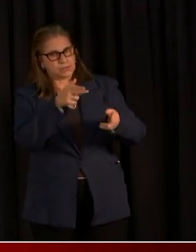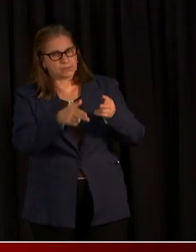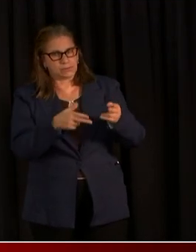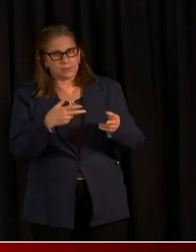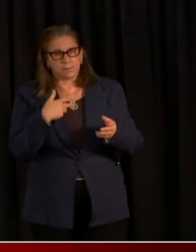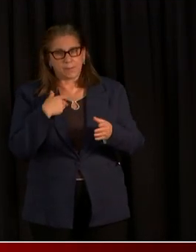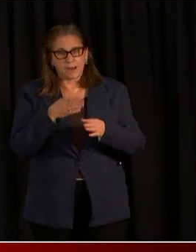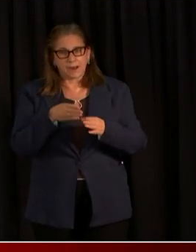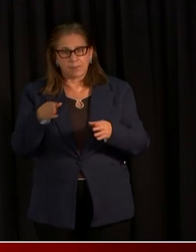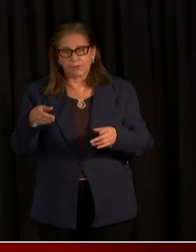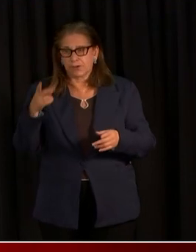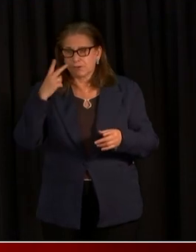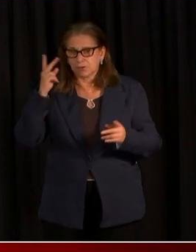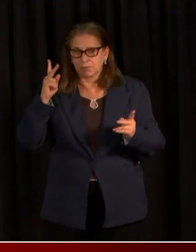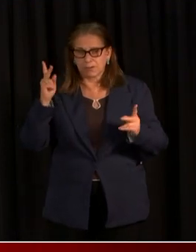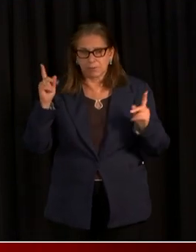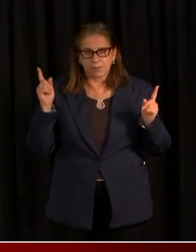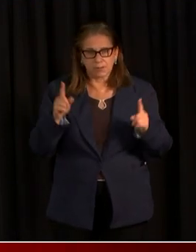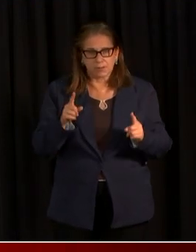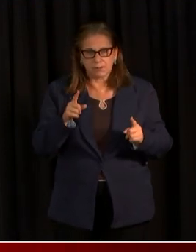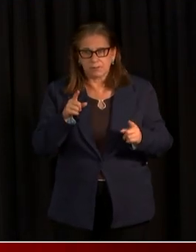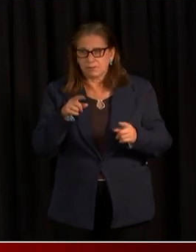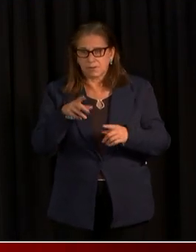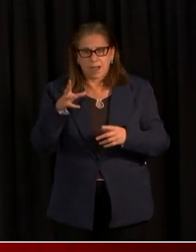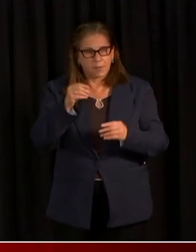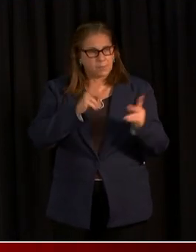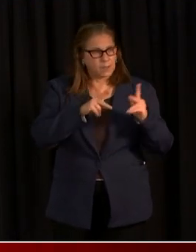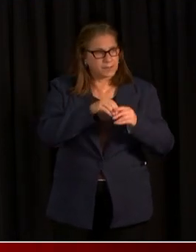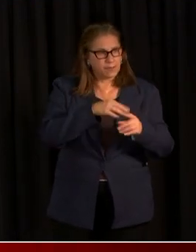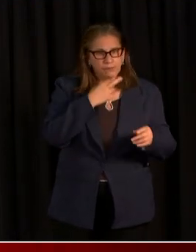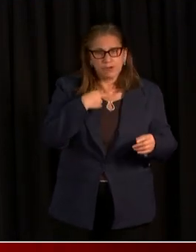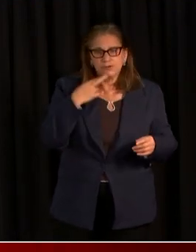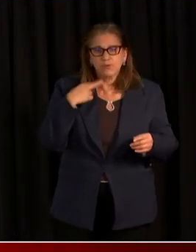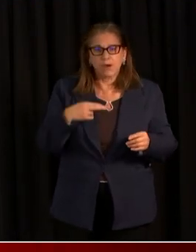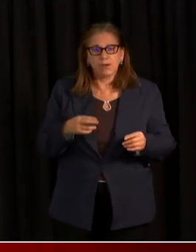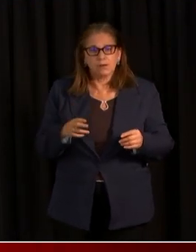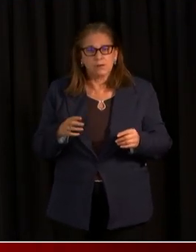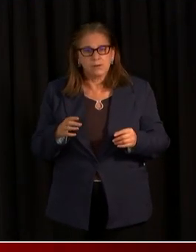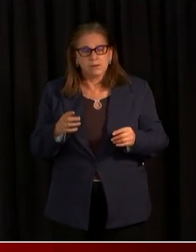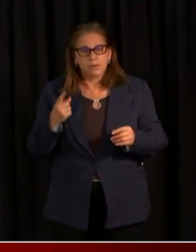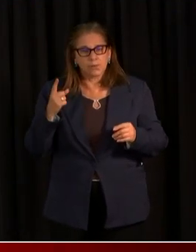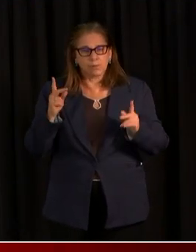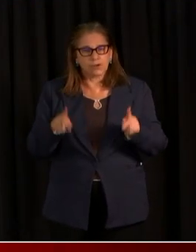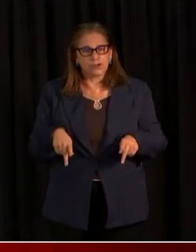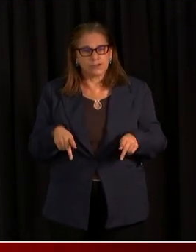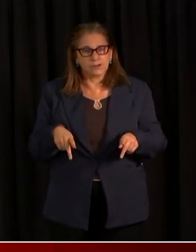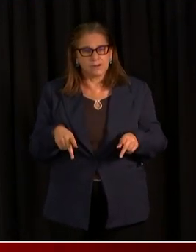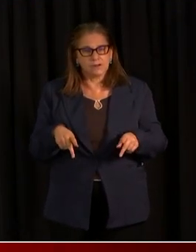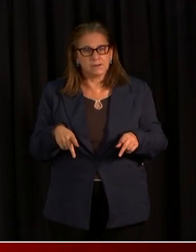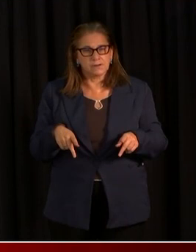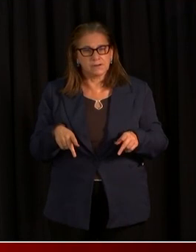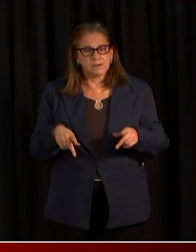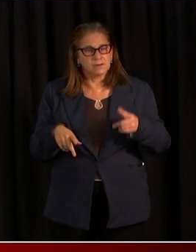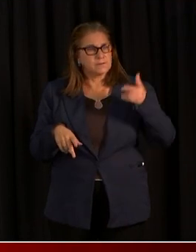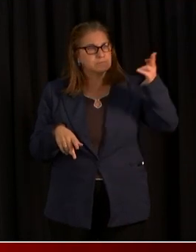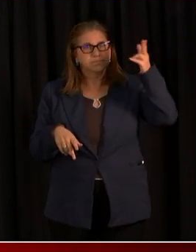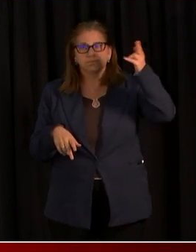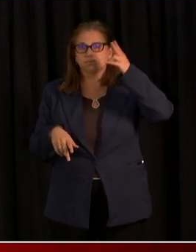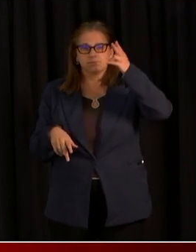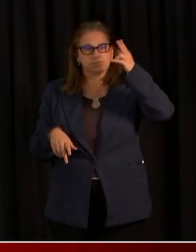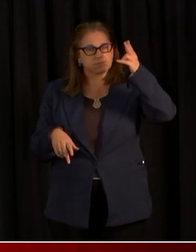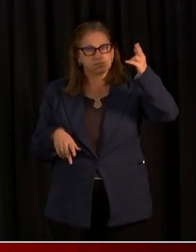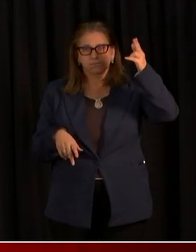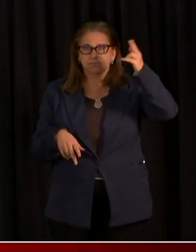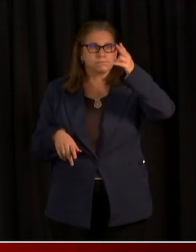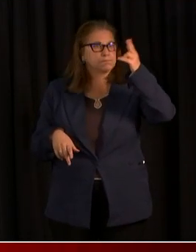out. I saw patrons in restaurants, and a person who could just shoot up a